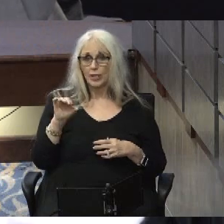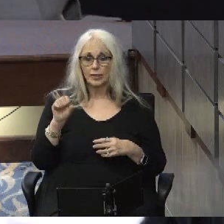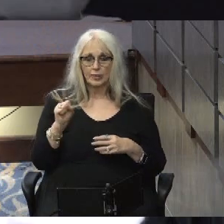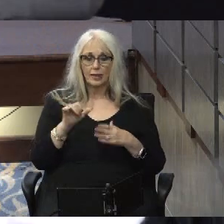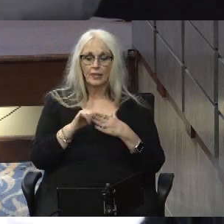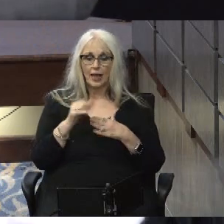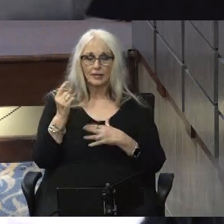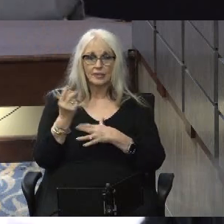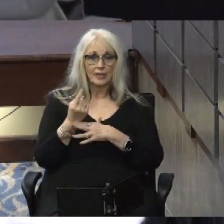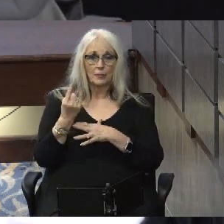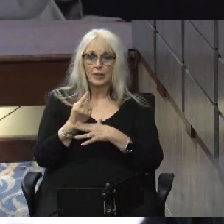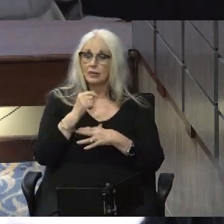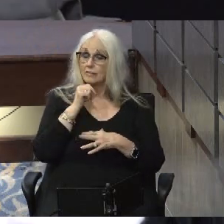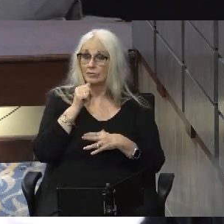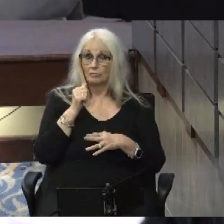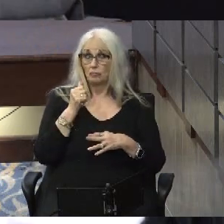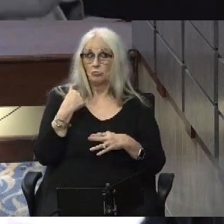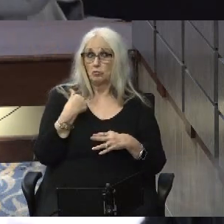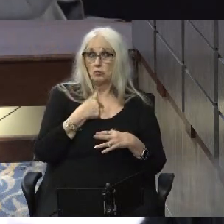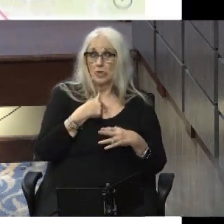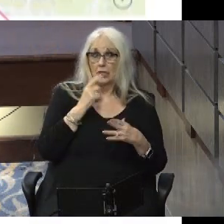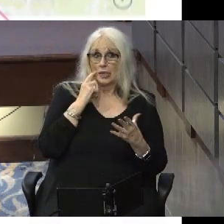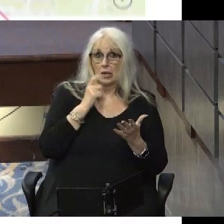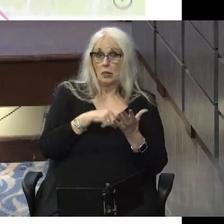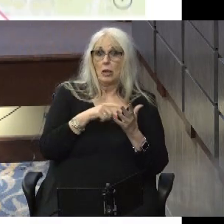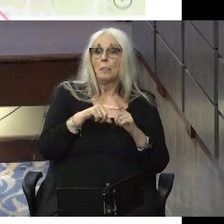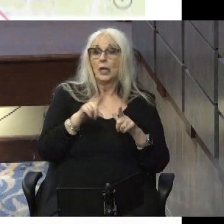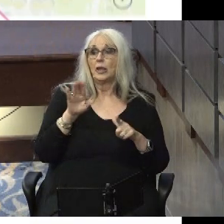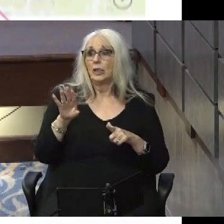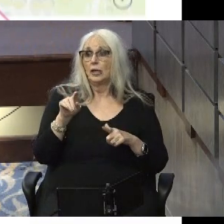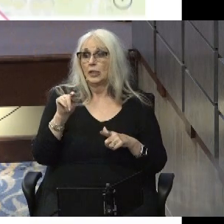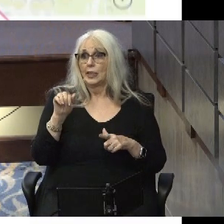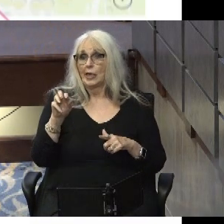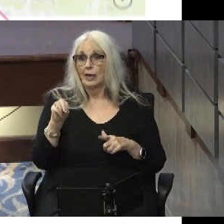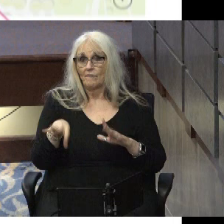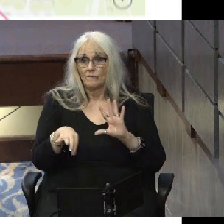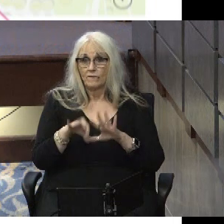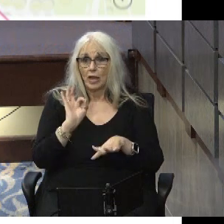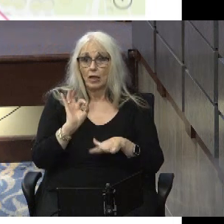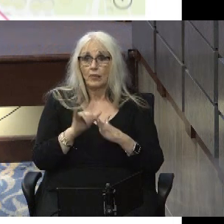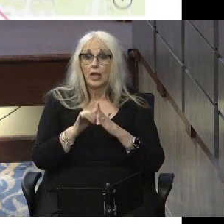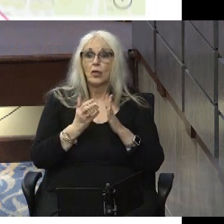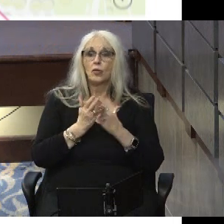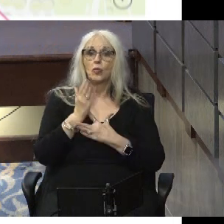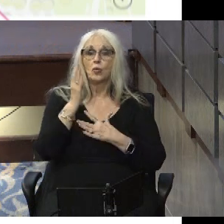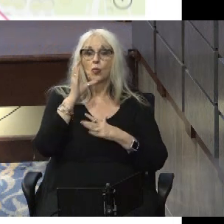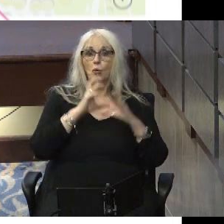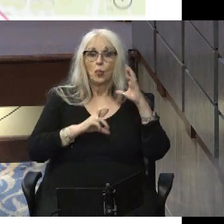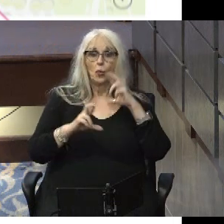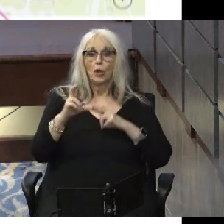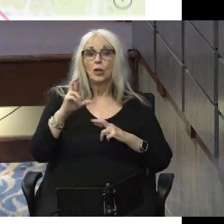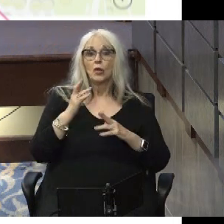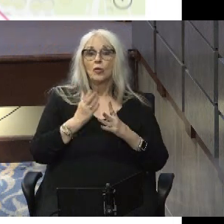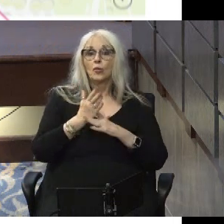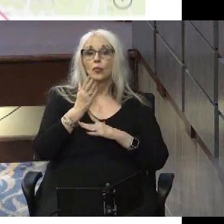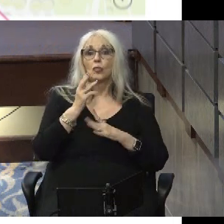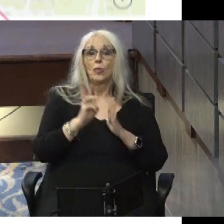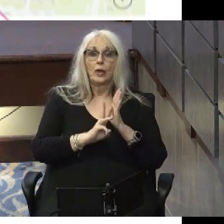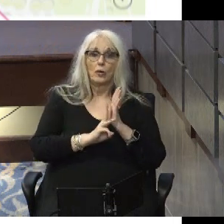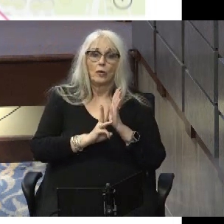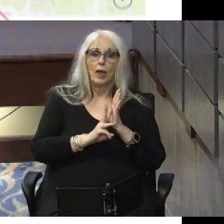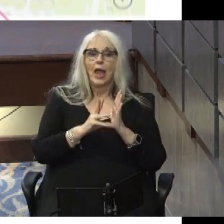that was not even on our radar, and his team brought that forward through their research of Waco and the area.